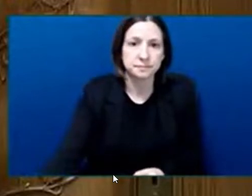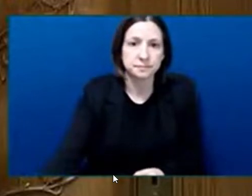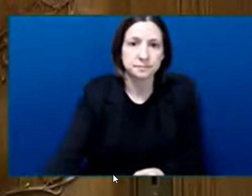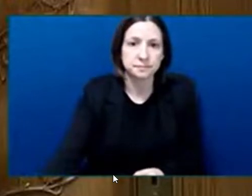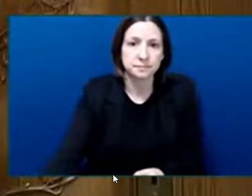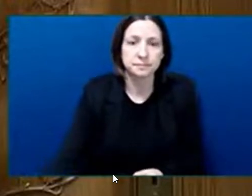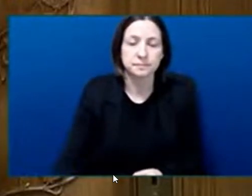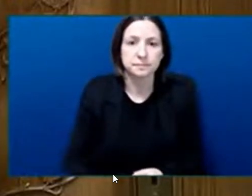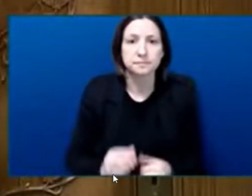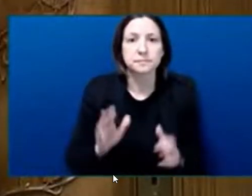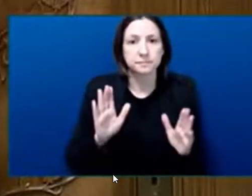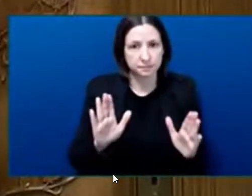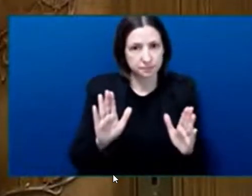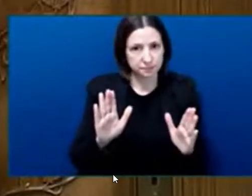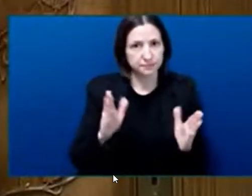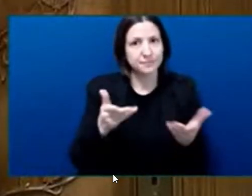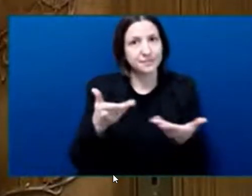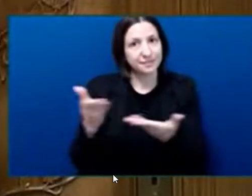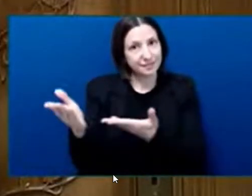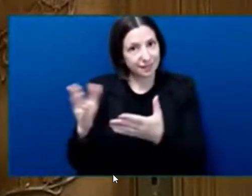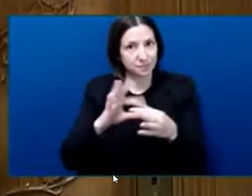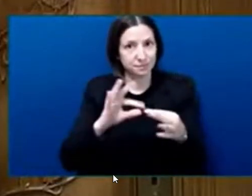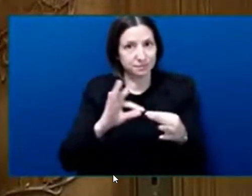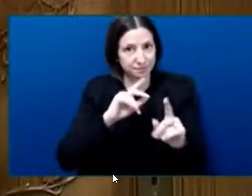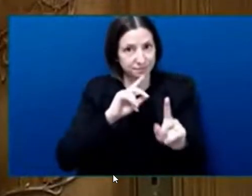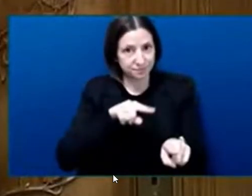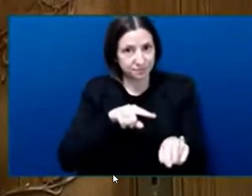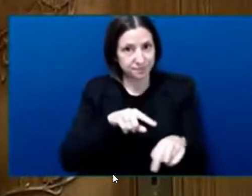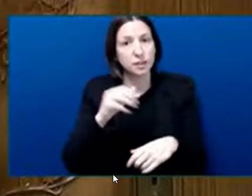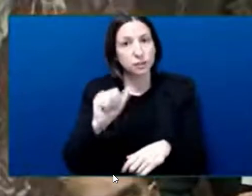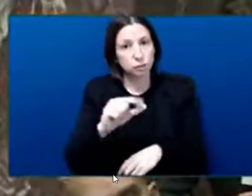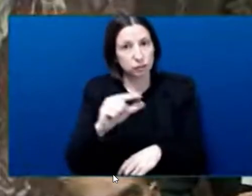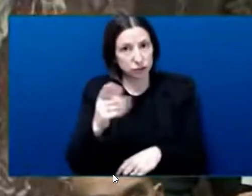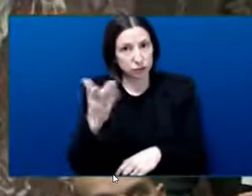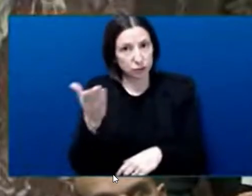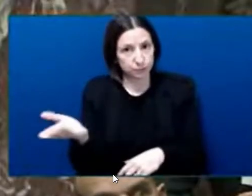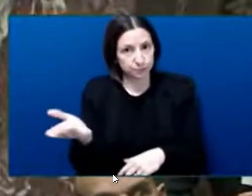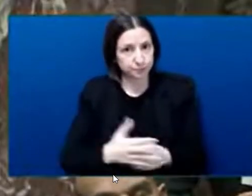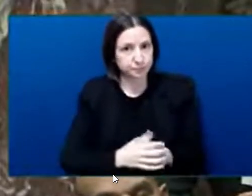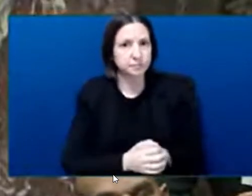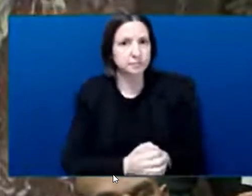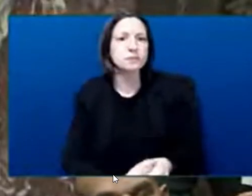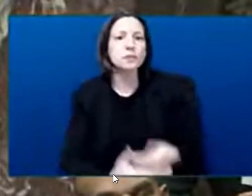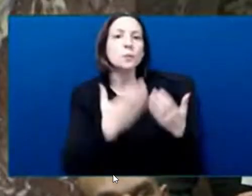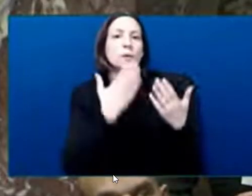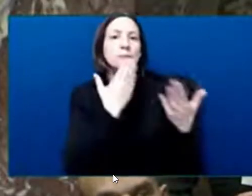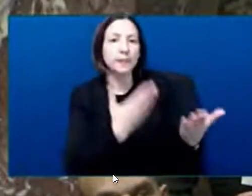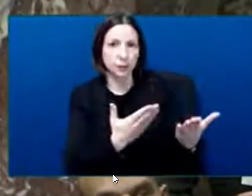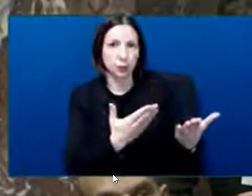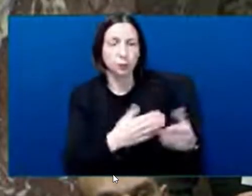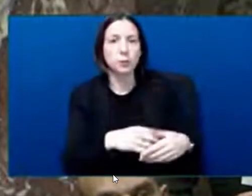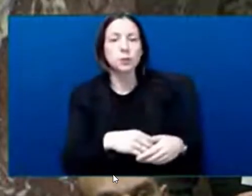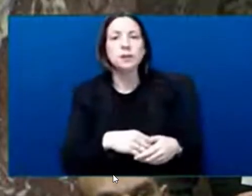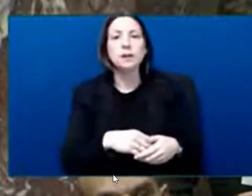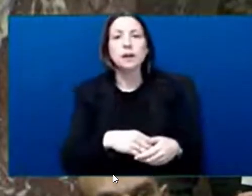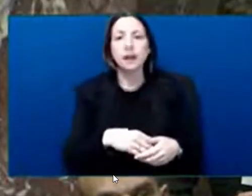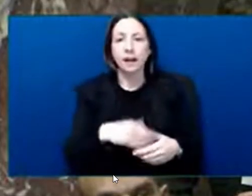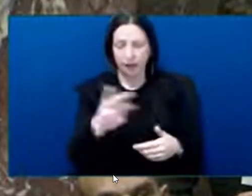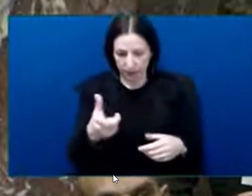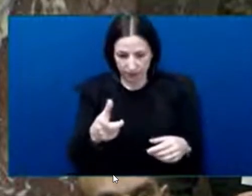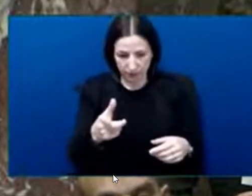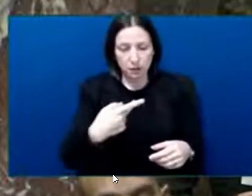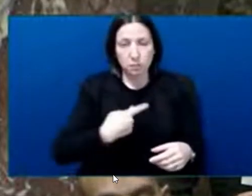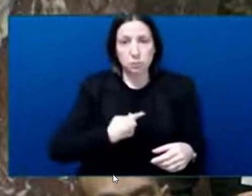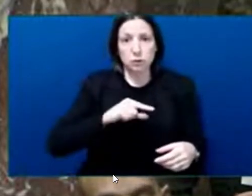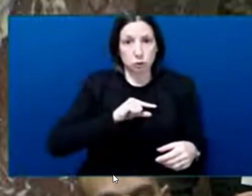Let him start, ma'am. Attorney General. Well, thank you very much, Mr. Speaker. And as I said to the honourable member for Prince George